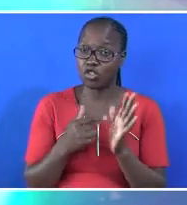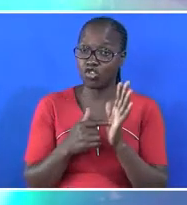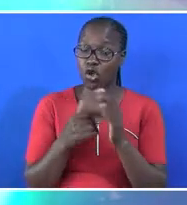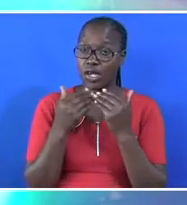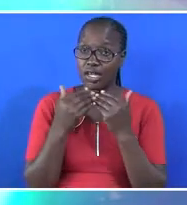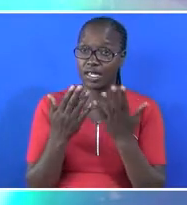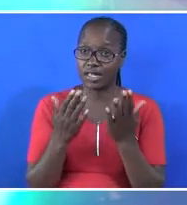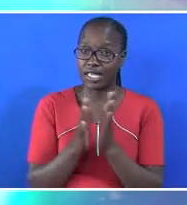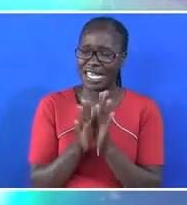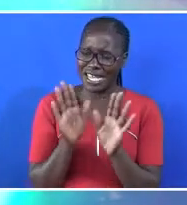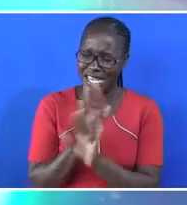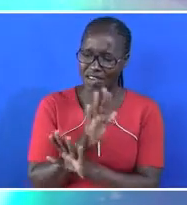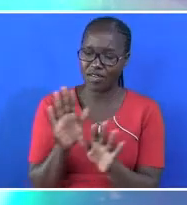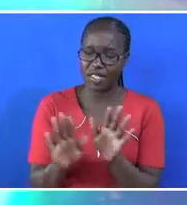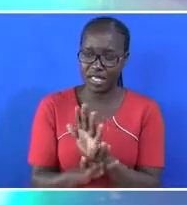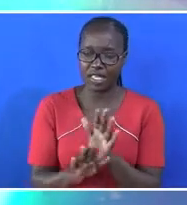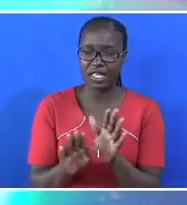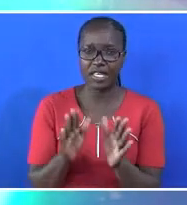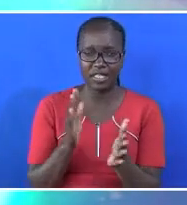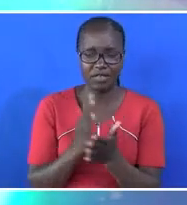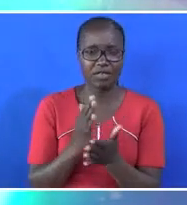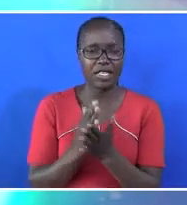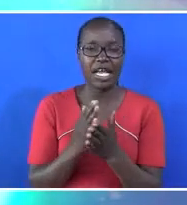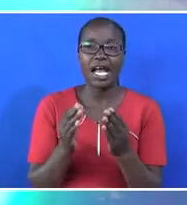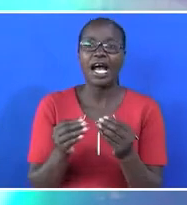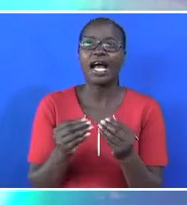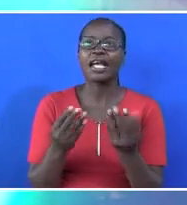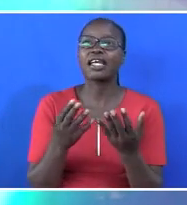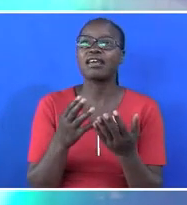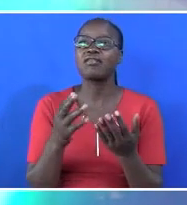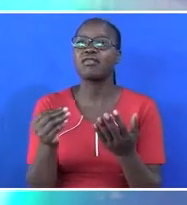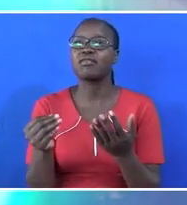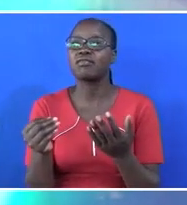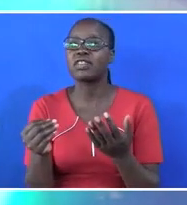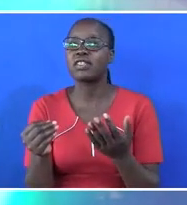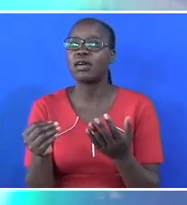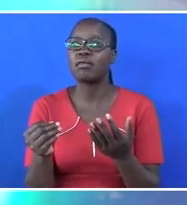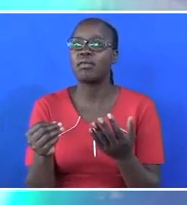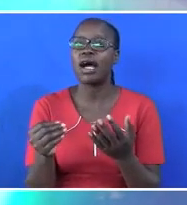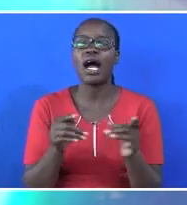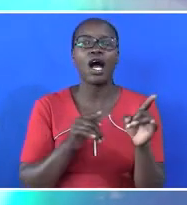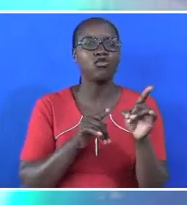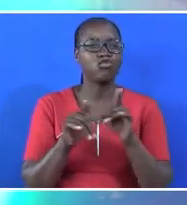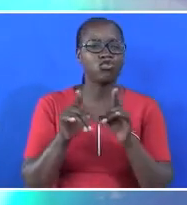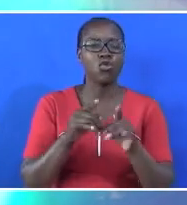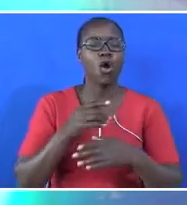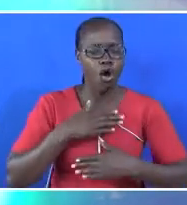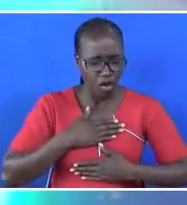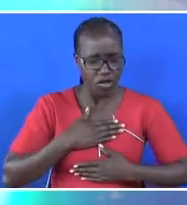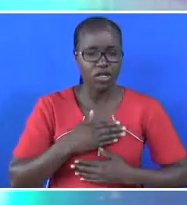fact, according to the Message Bible, I gave them a grand tour.